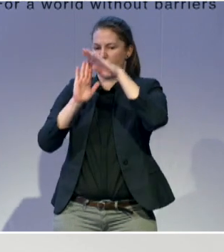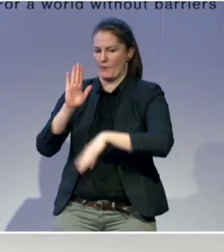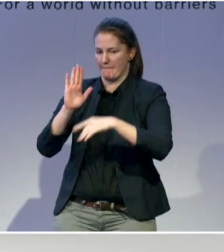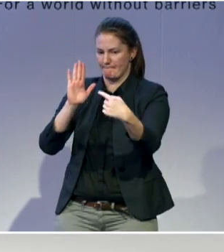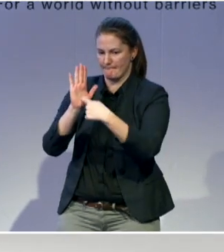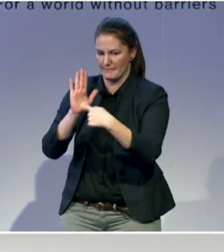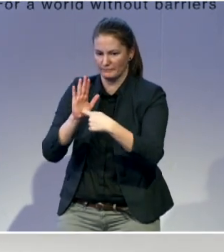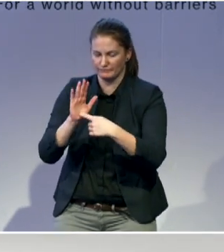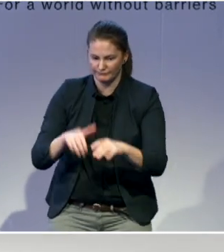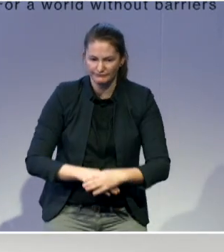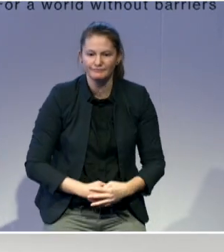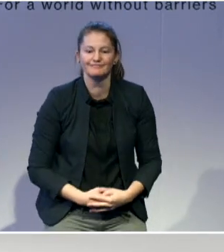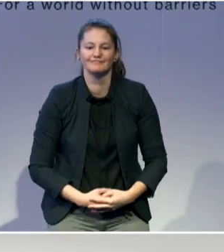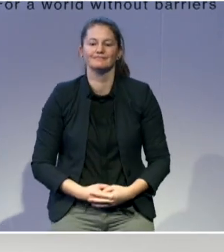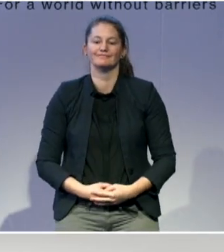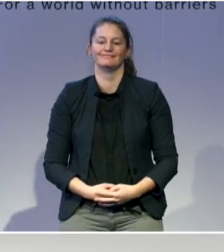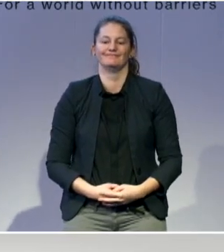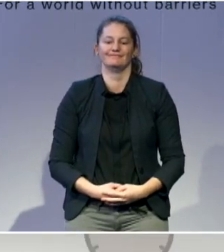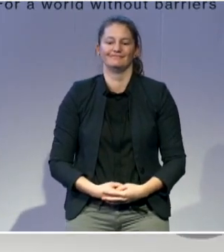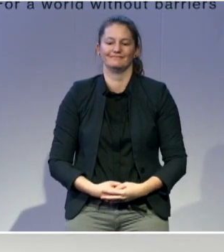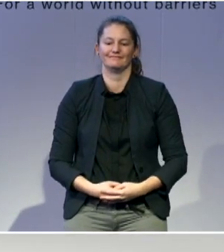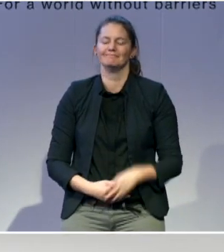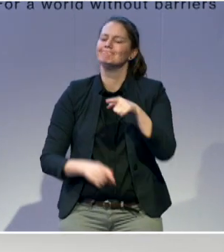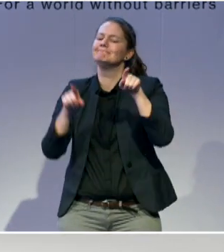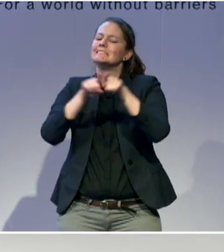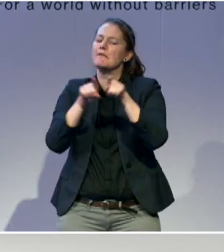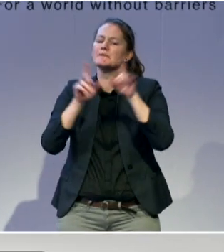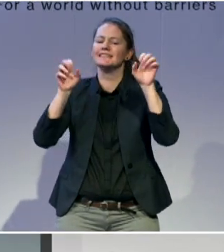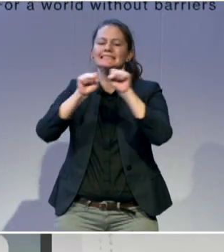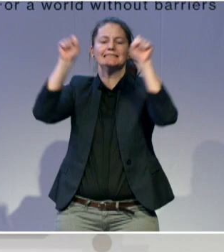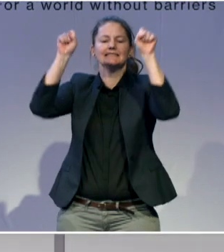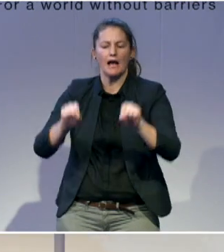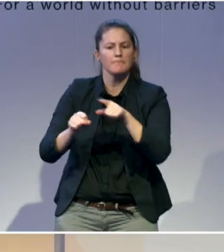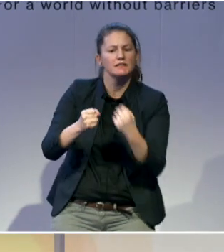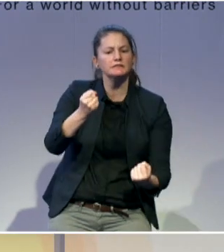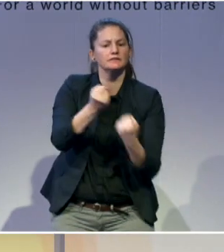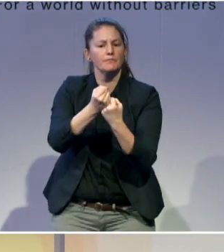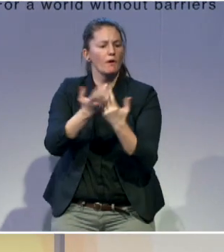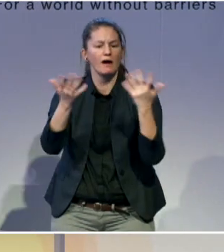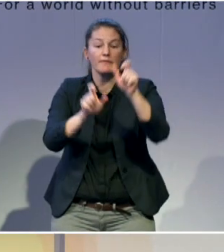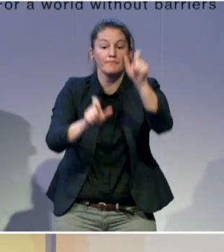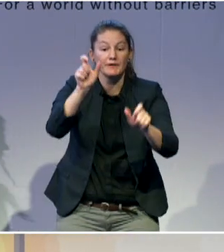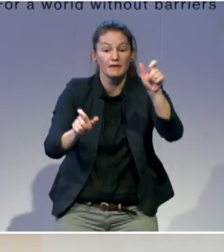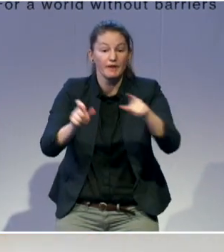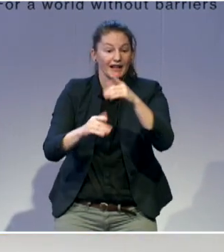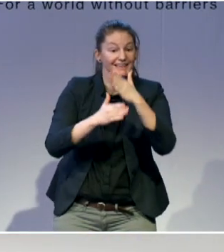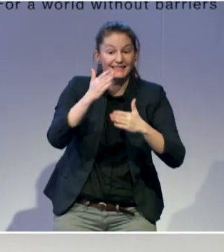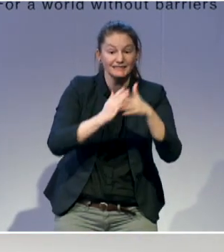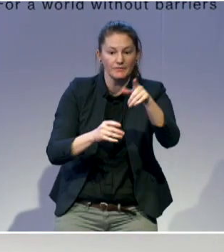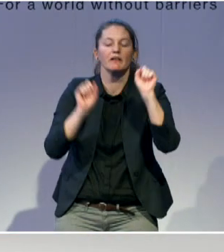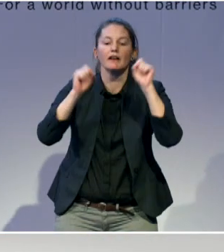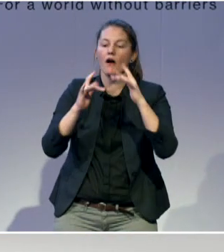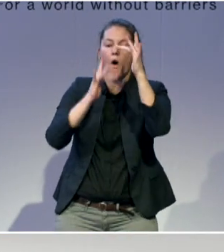blind voters and people with disabilities to vote online by using its web-based platform or via a phone using the